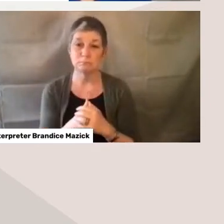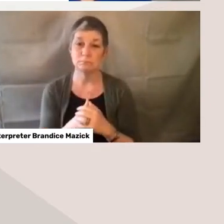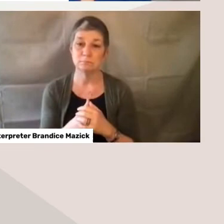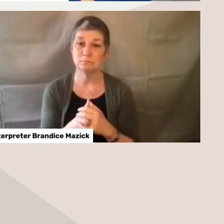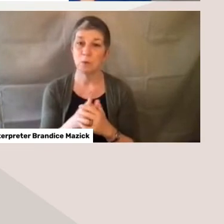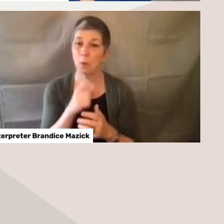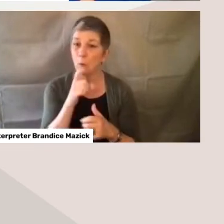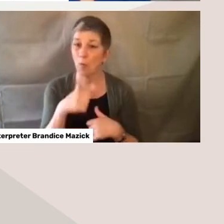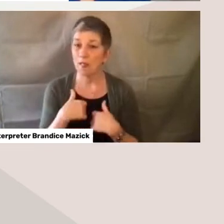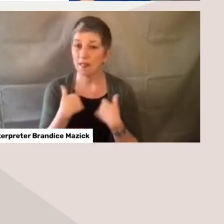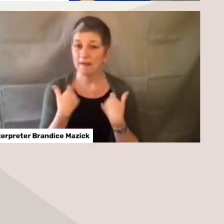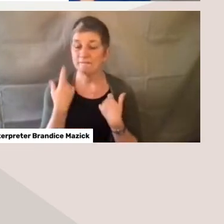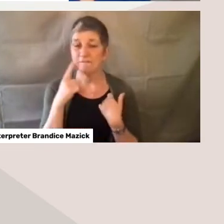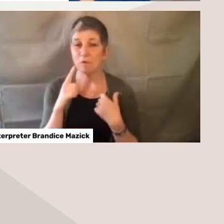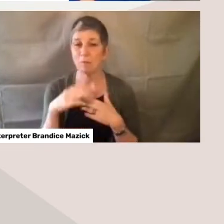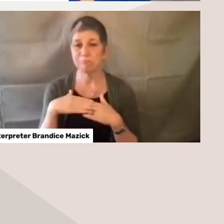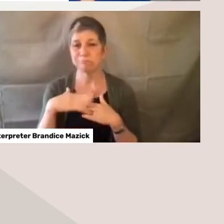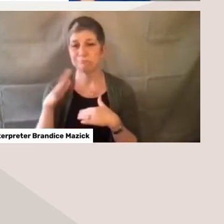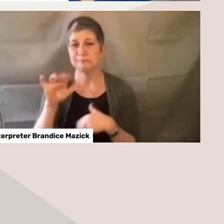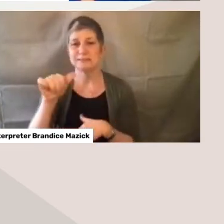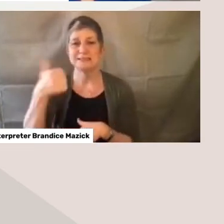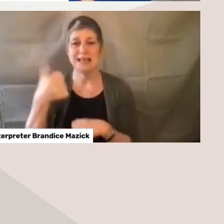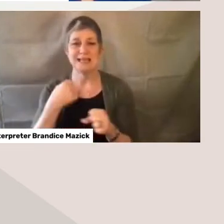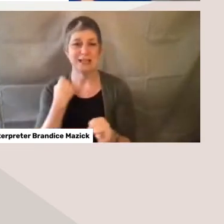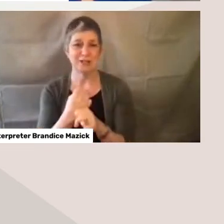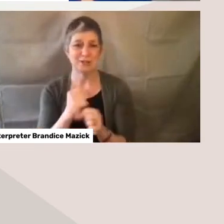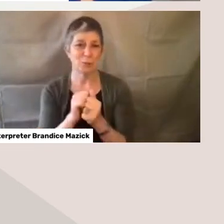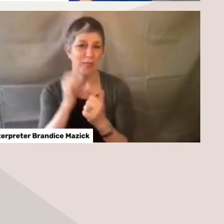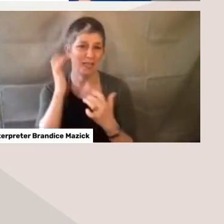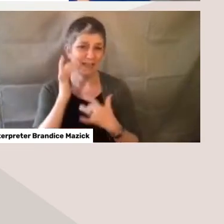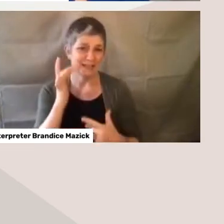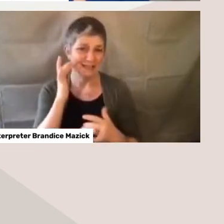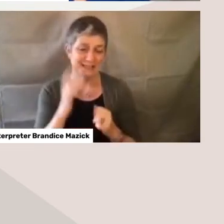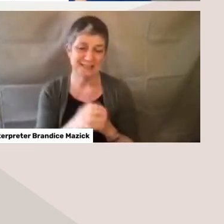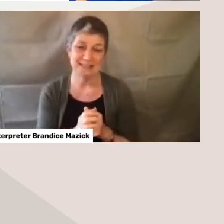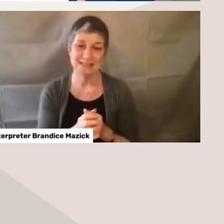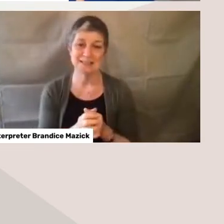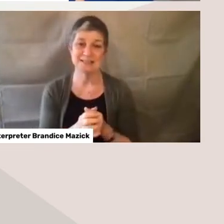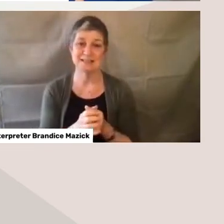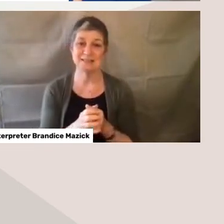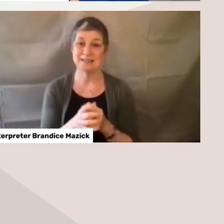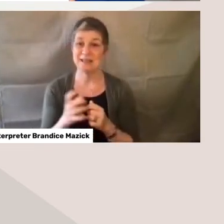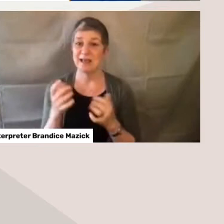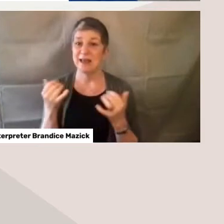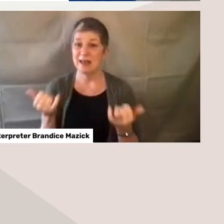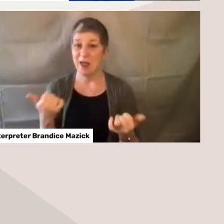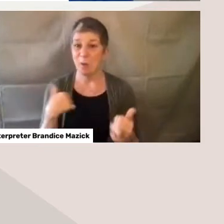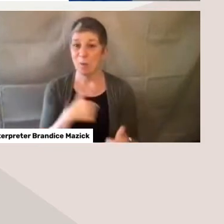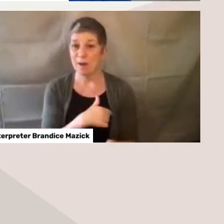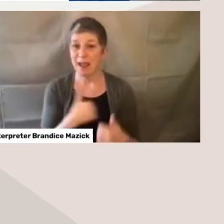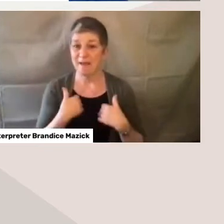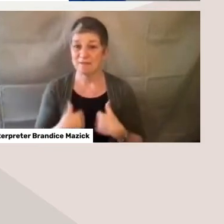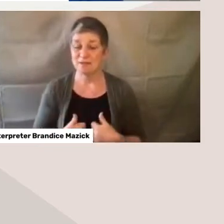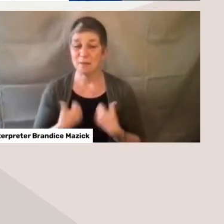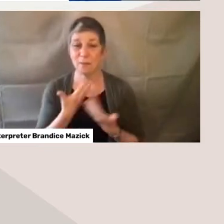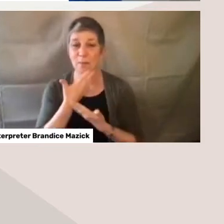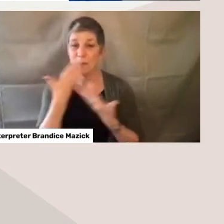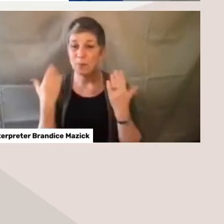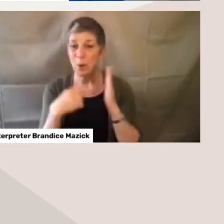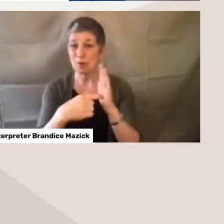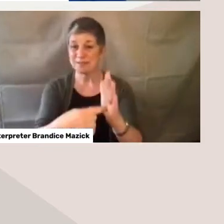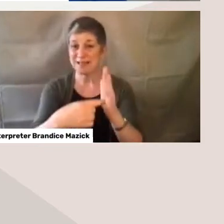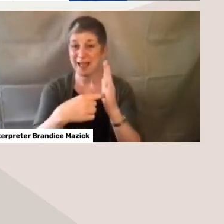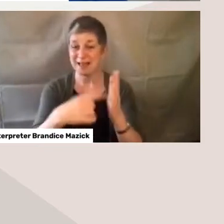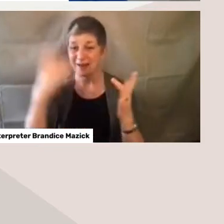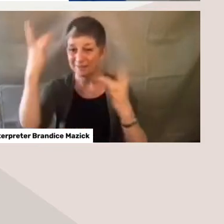that live for more than 10 years with the disease. And we have now survivors who don't have any sign of disease for